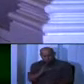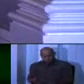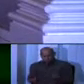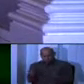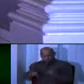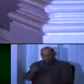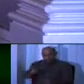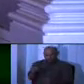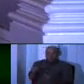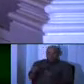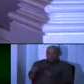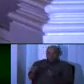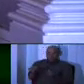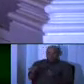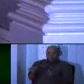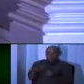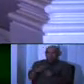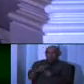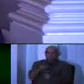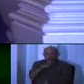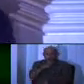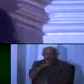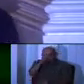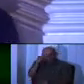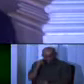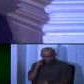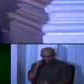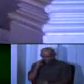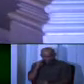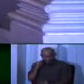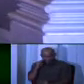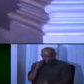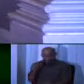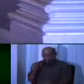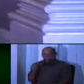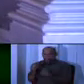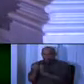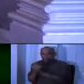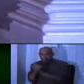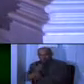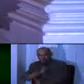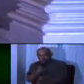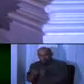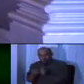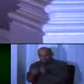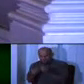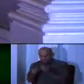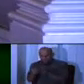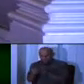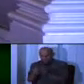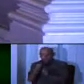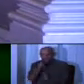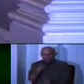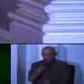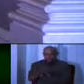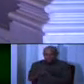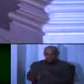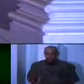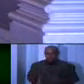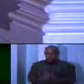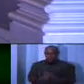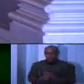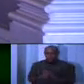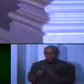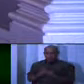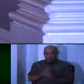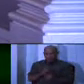this way. When his mother Mary had been betrothed to Joseph before they came together, she was found to be with child from